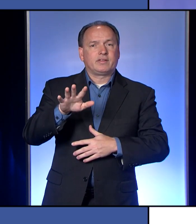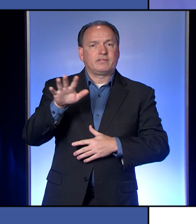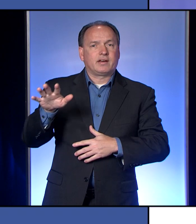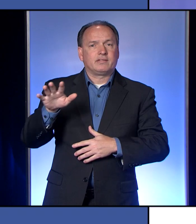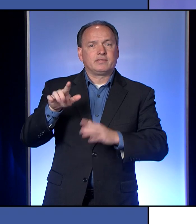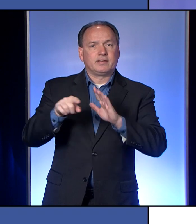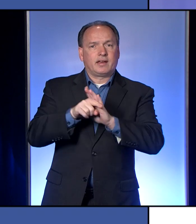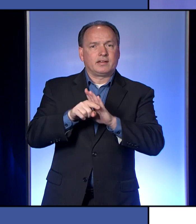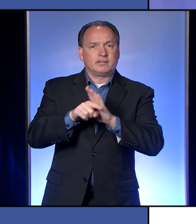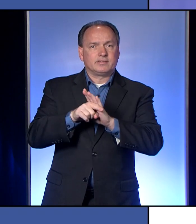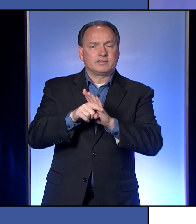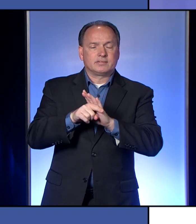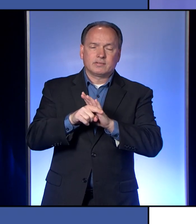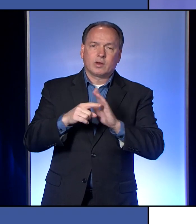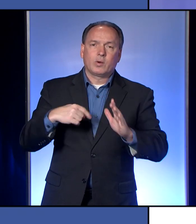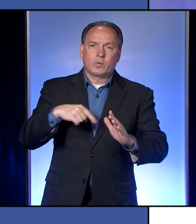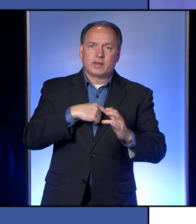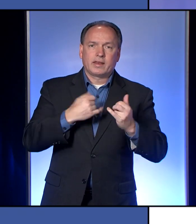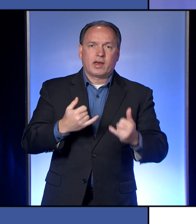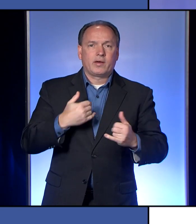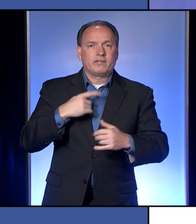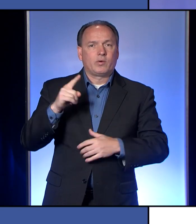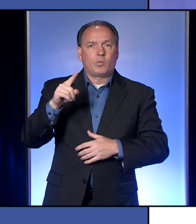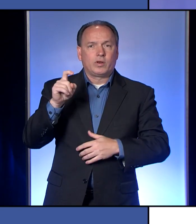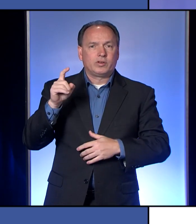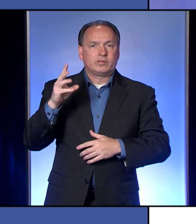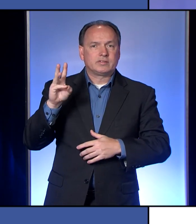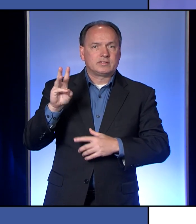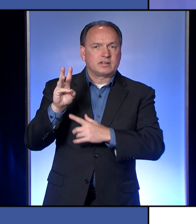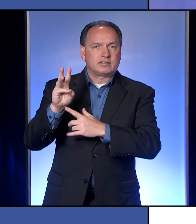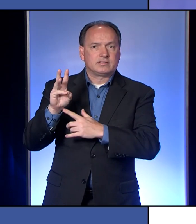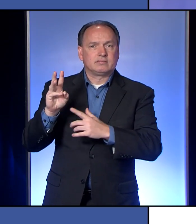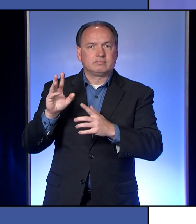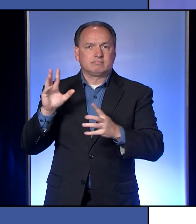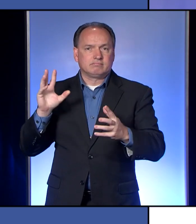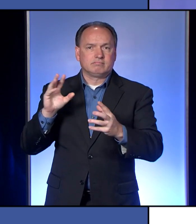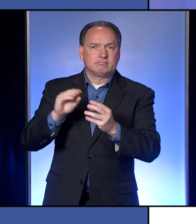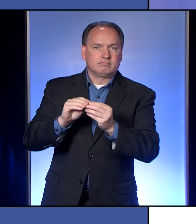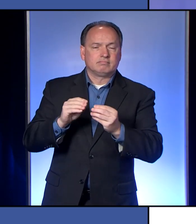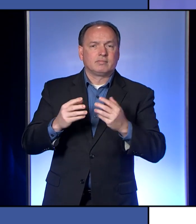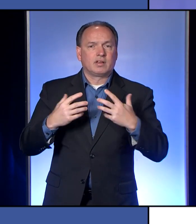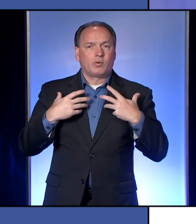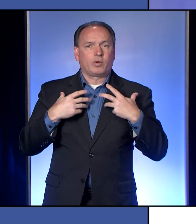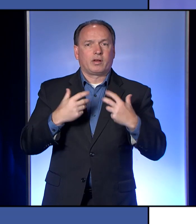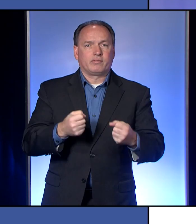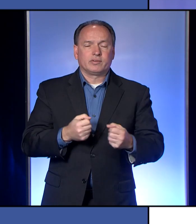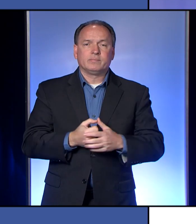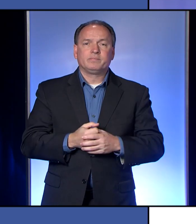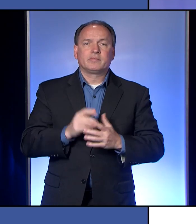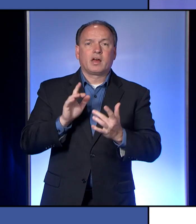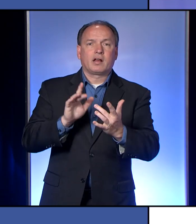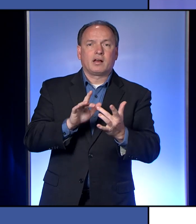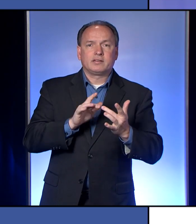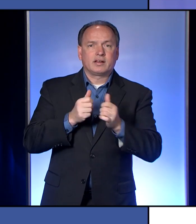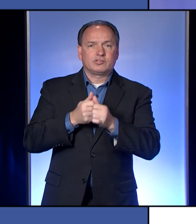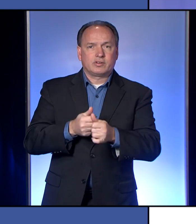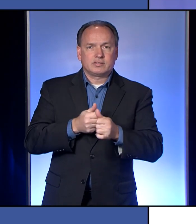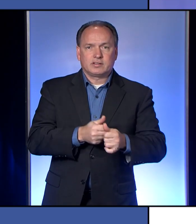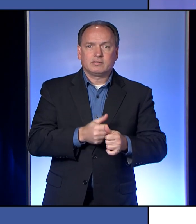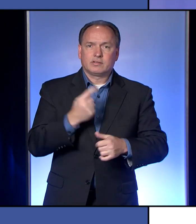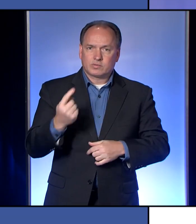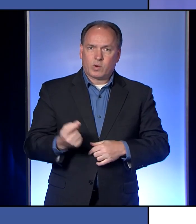2,955 negatives, and we now have 106 who have completely recovered. Contact tracing, as